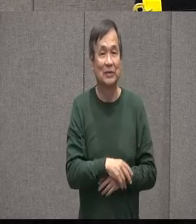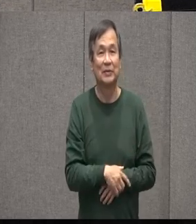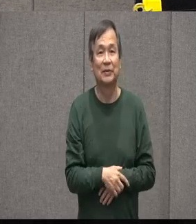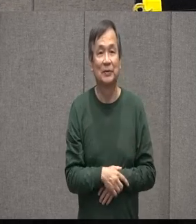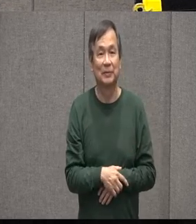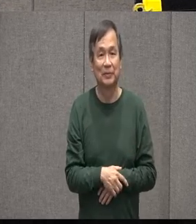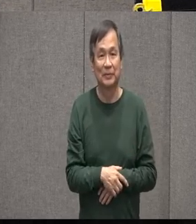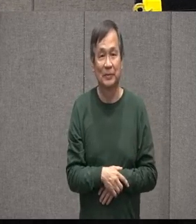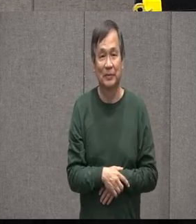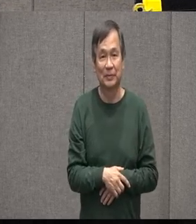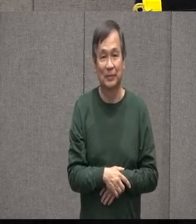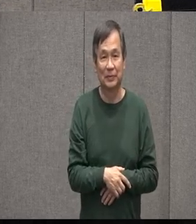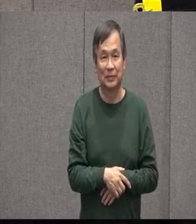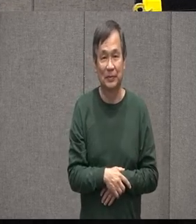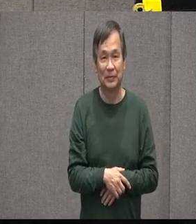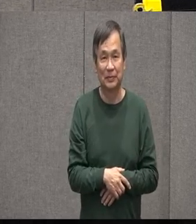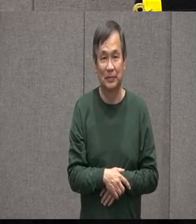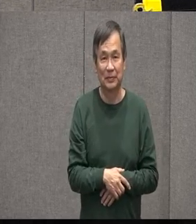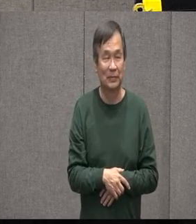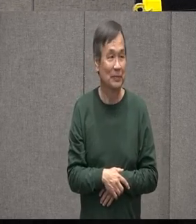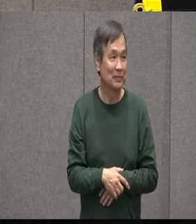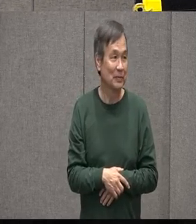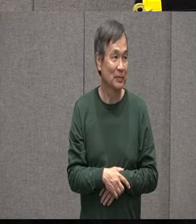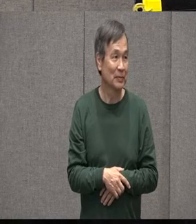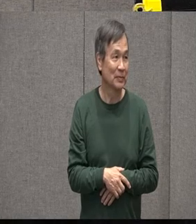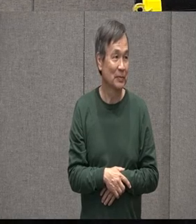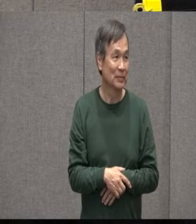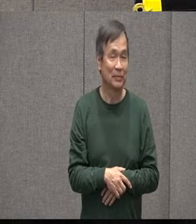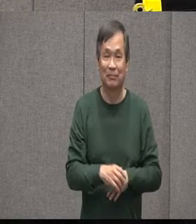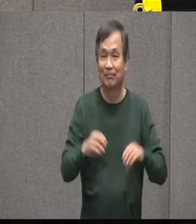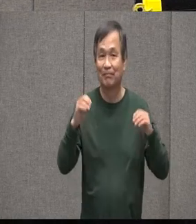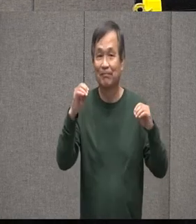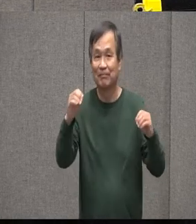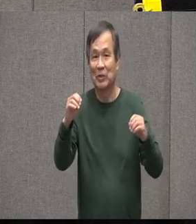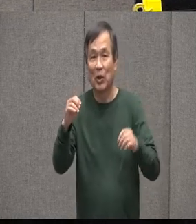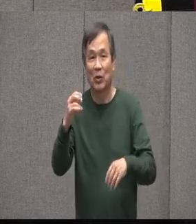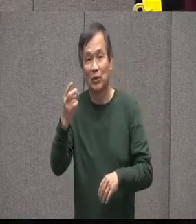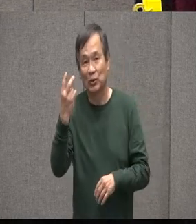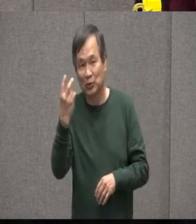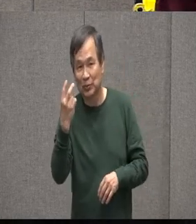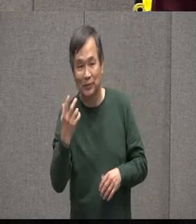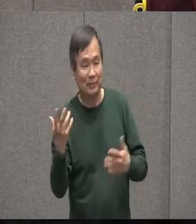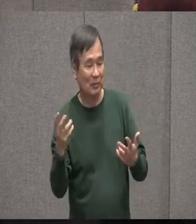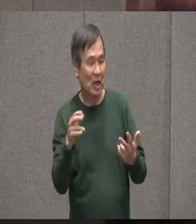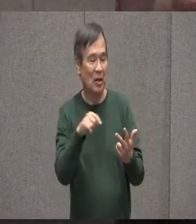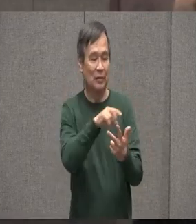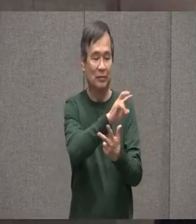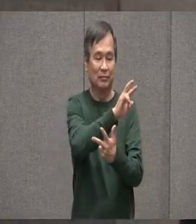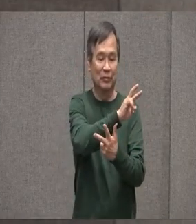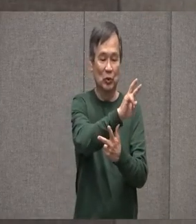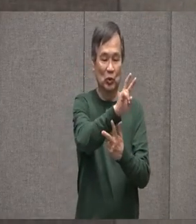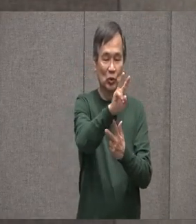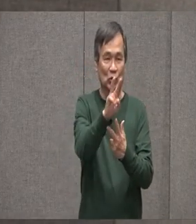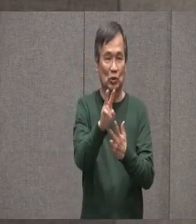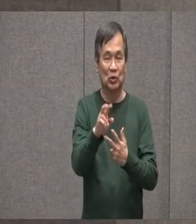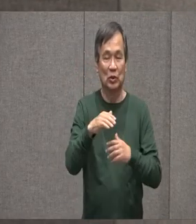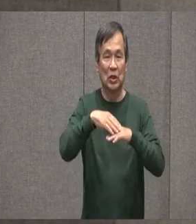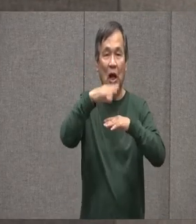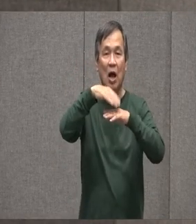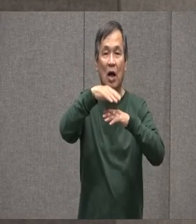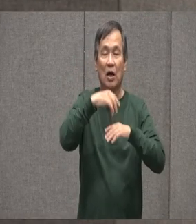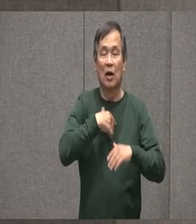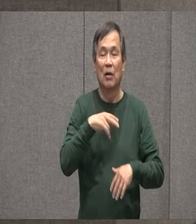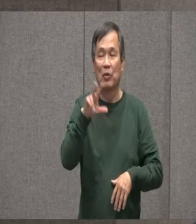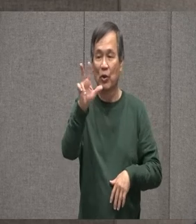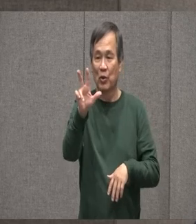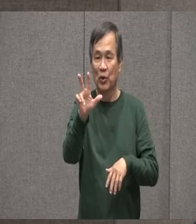I can get any more twos. This is my last roll. Nope, shucks. So that means then I have three of a